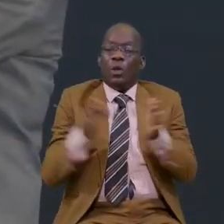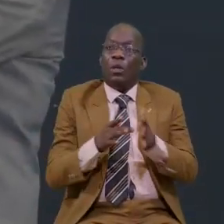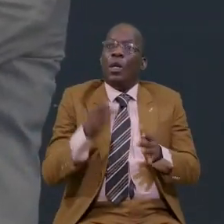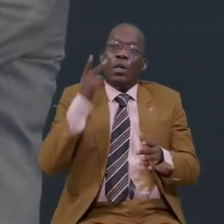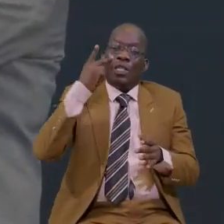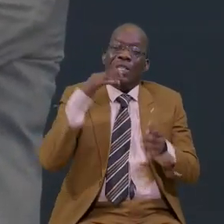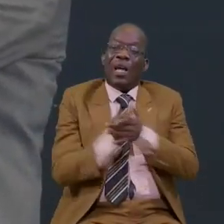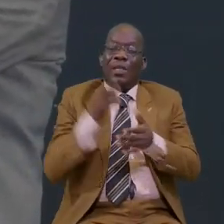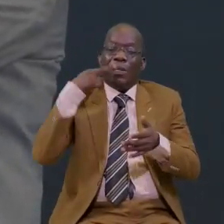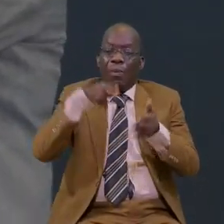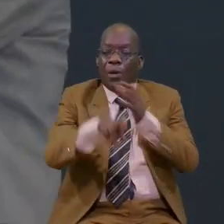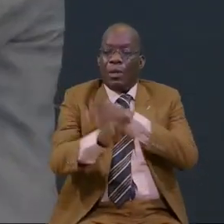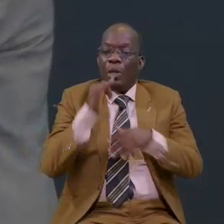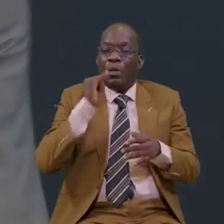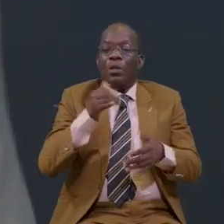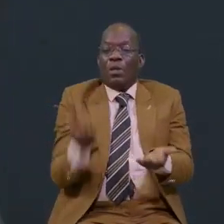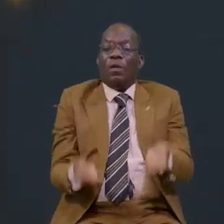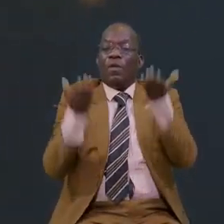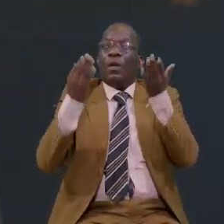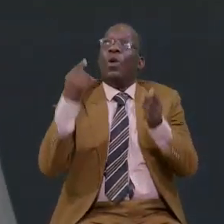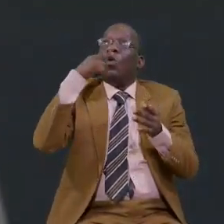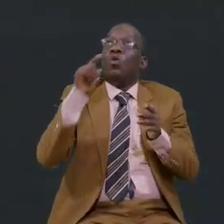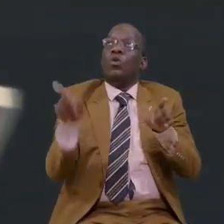whosoever looketh on that serpent on